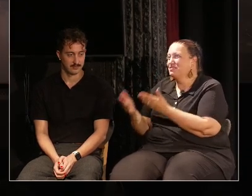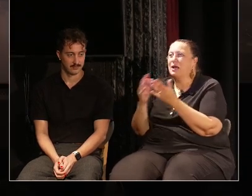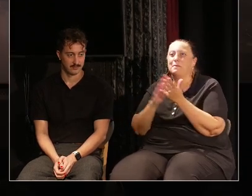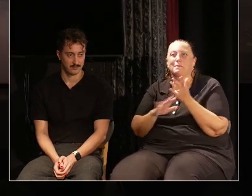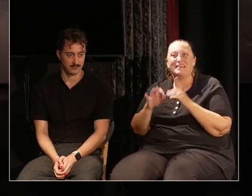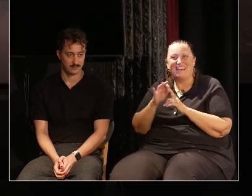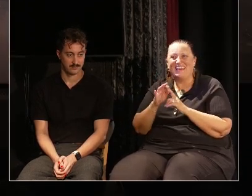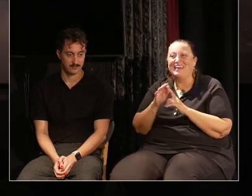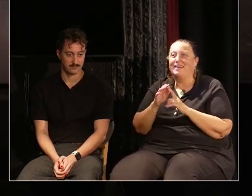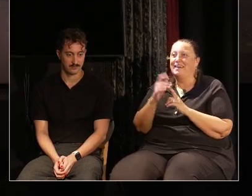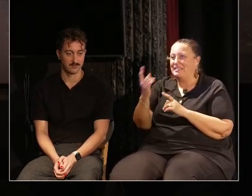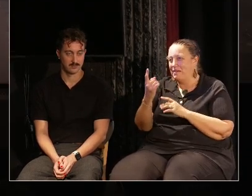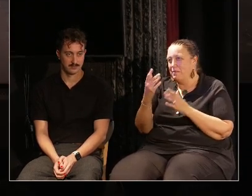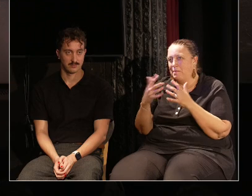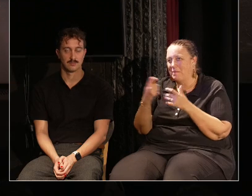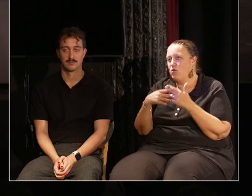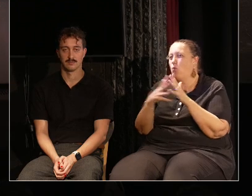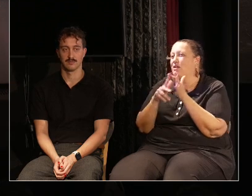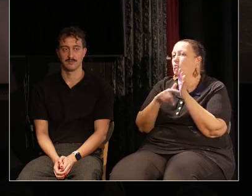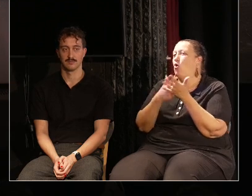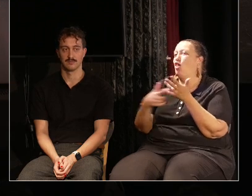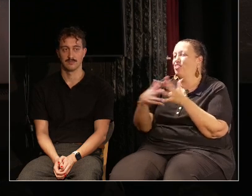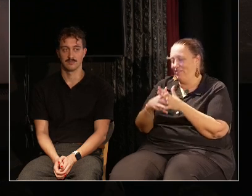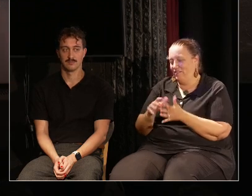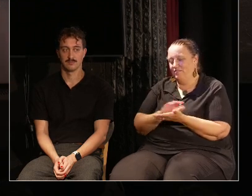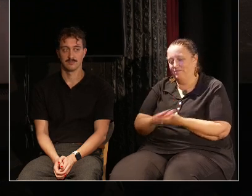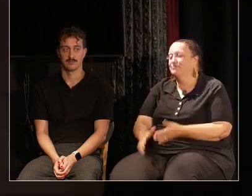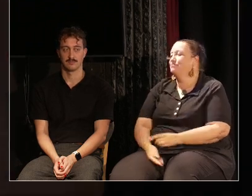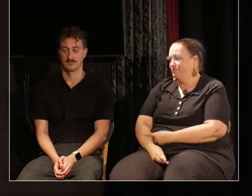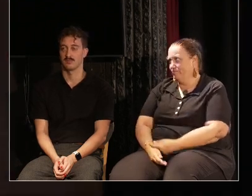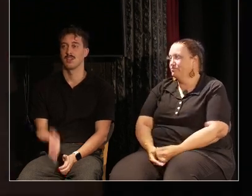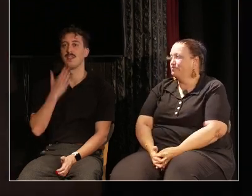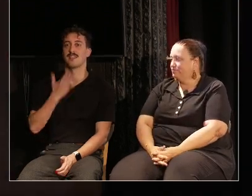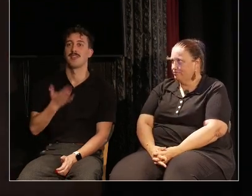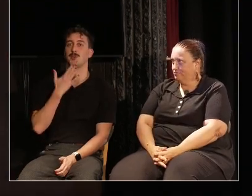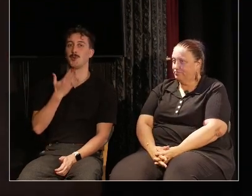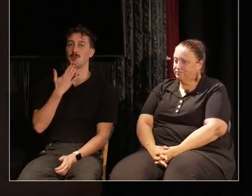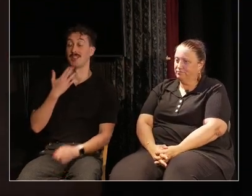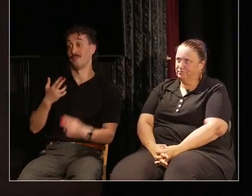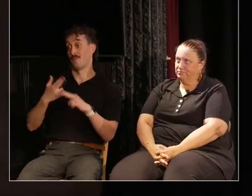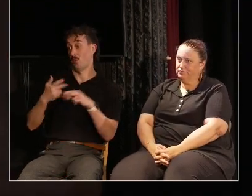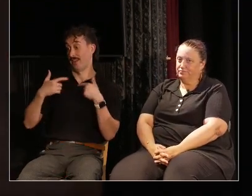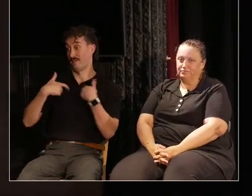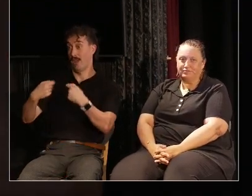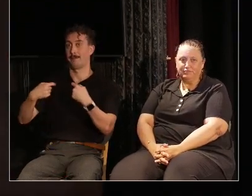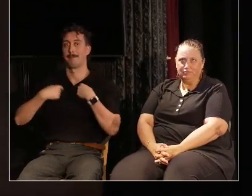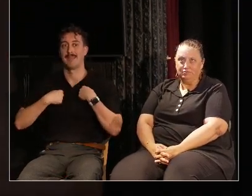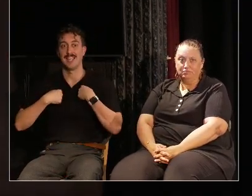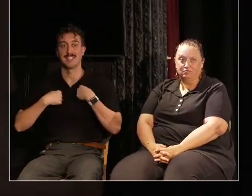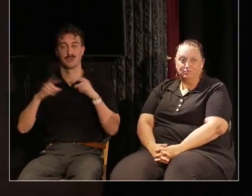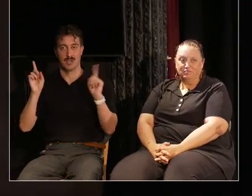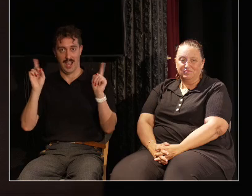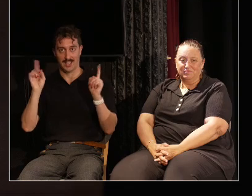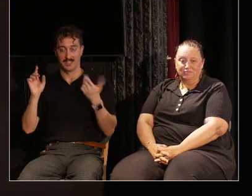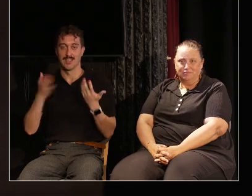MP, Independent Member for Wentworth. Thank you so much. So thank you for having me today, both everybody here and at home. It's an honour,